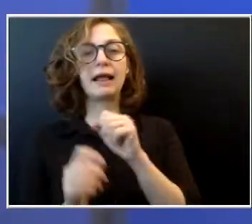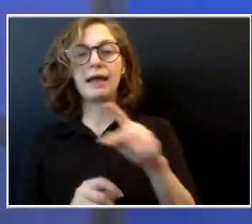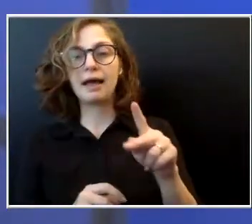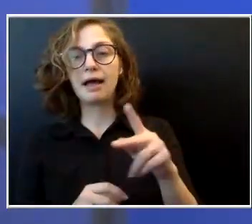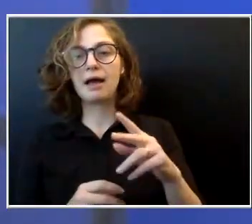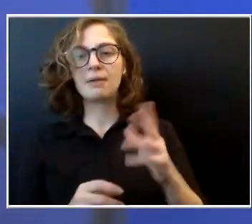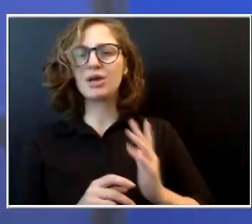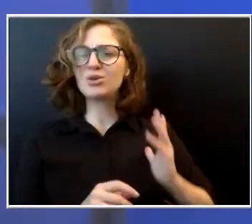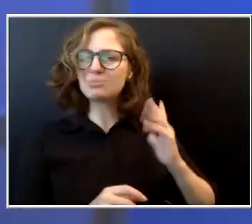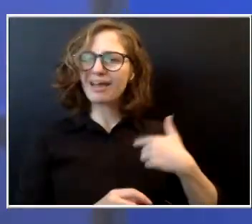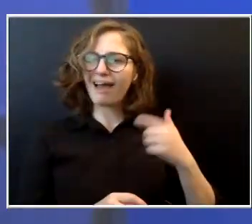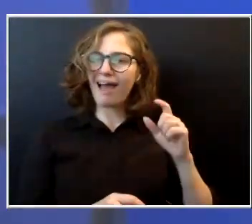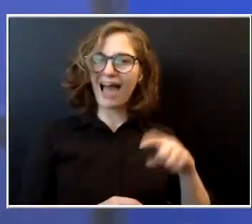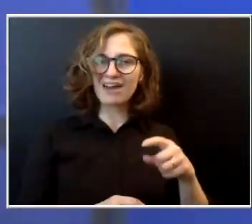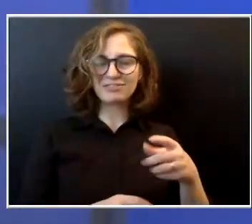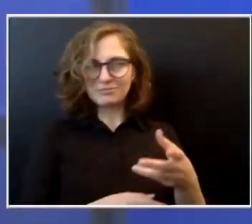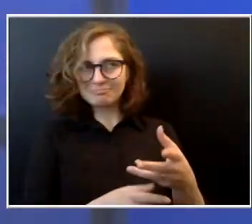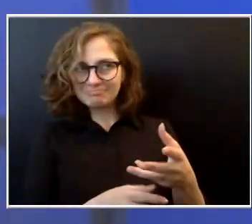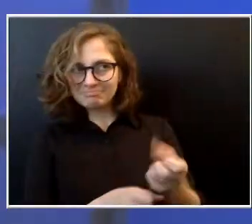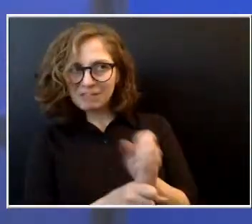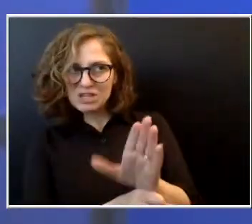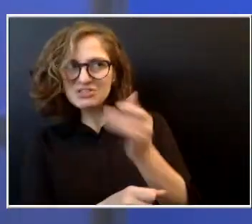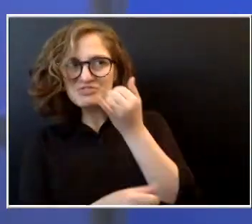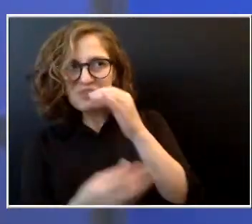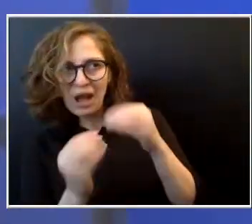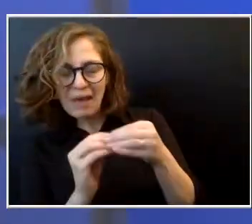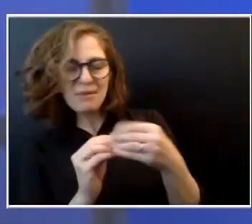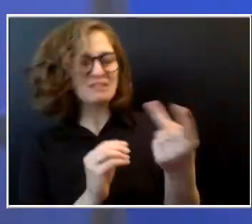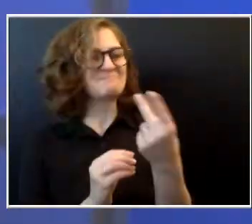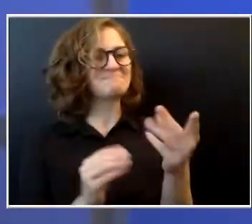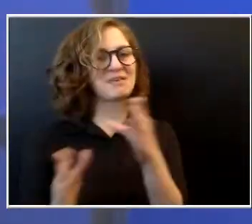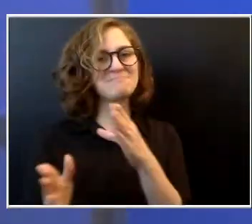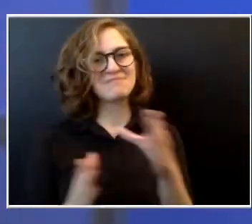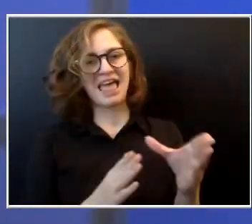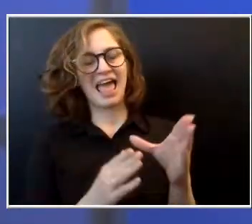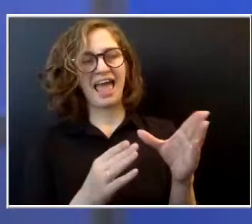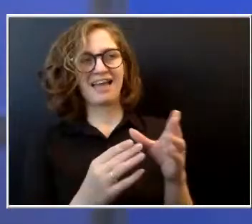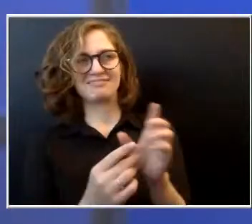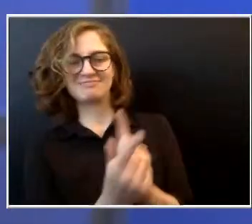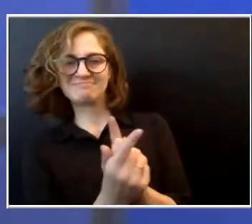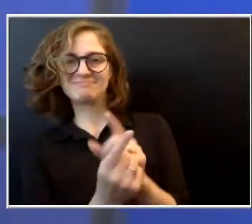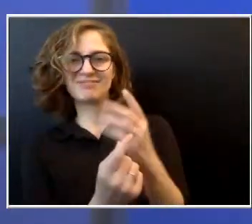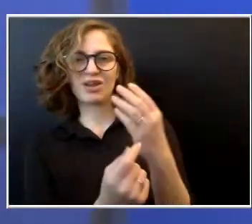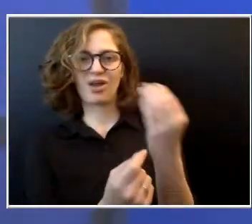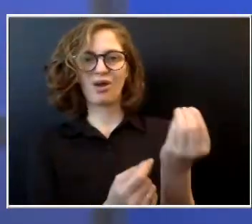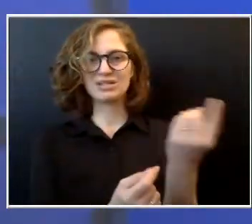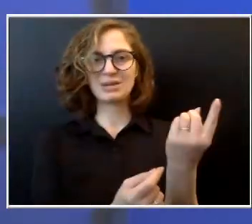number and we'd have to make a plan and get together and go somewhere. Now it's, you up. Yeah. and